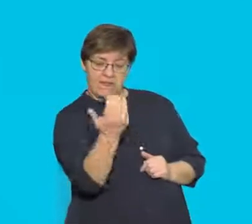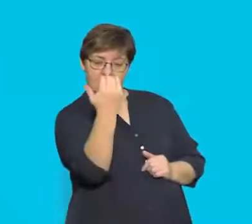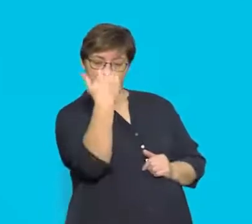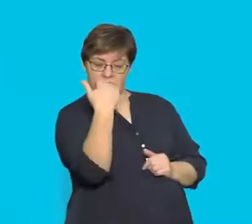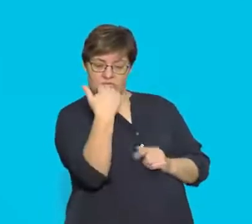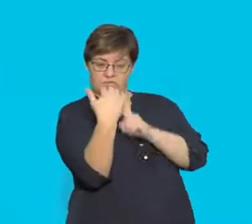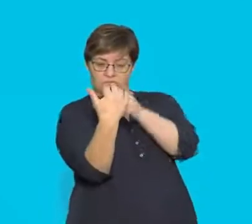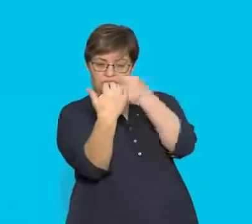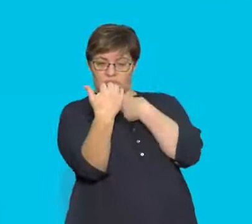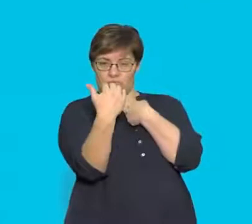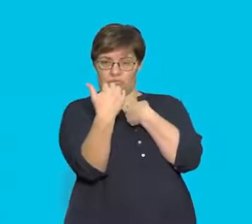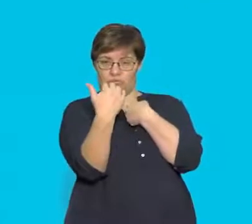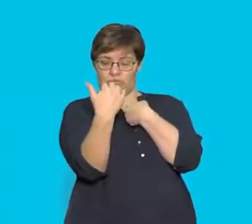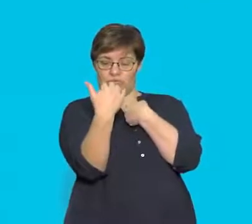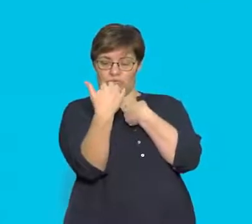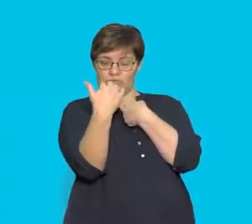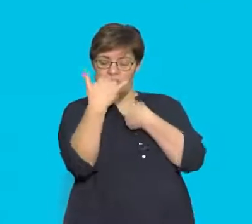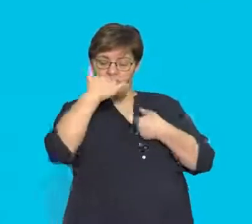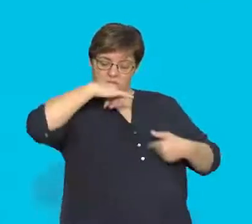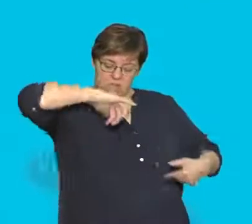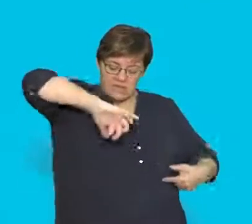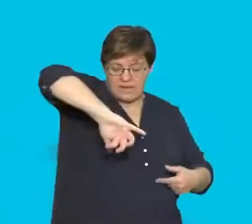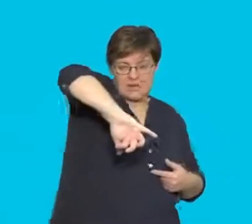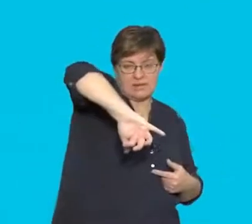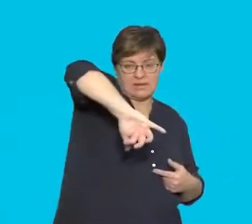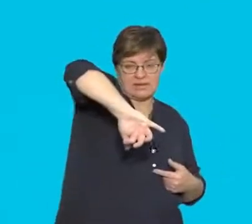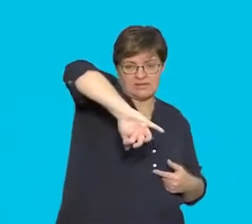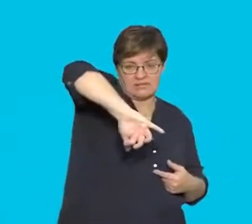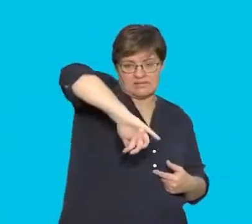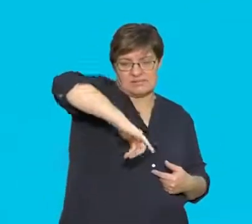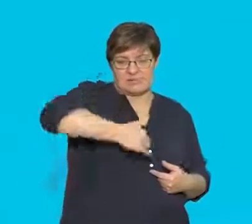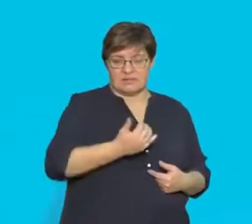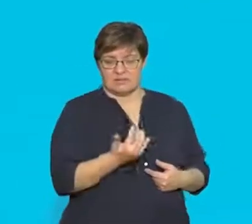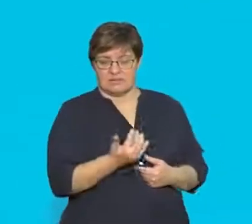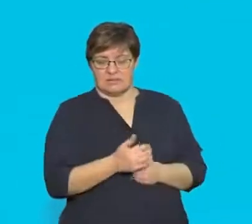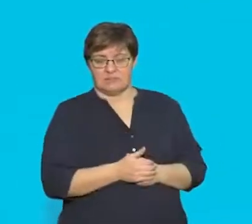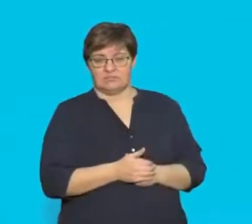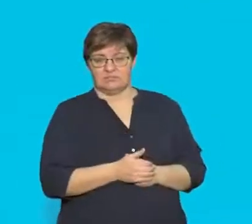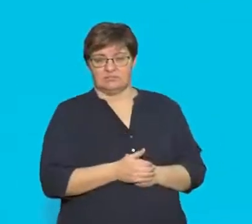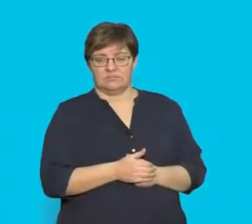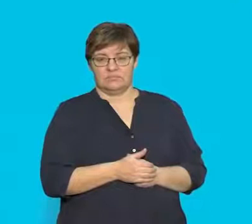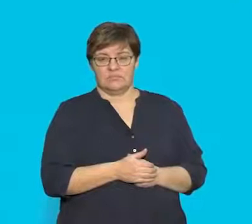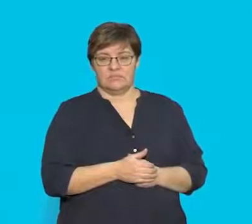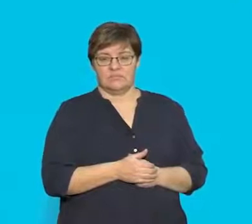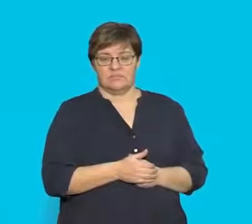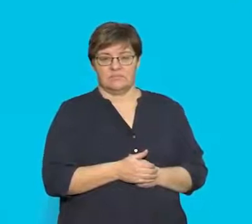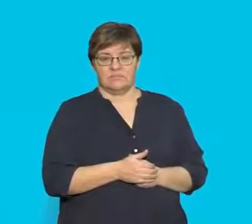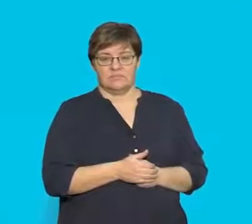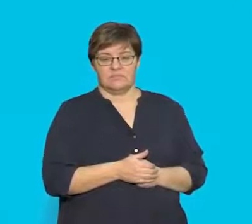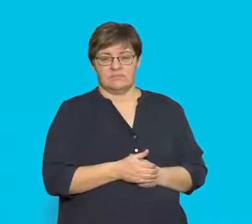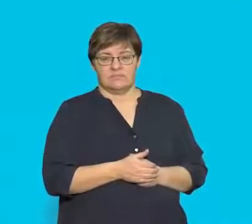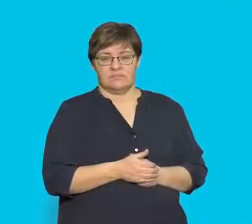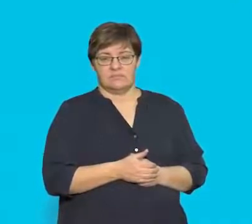coming out towards you. So they're coming towards you. The fingers are pointing towards you. But if I use the right-hand